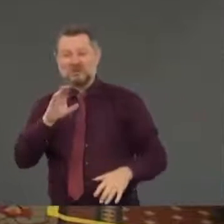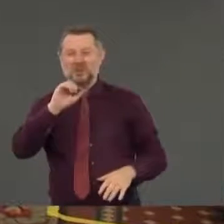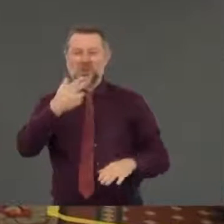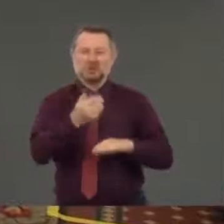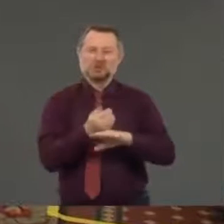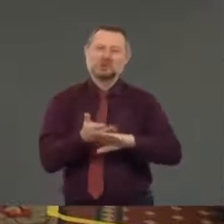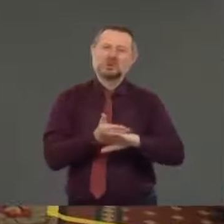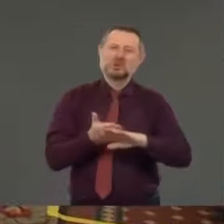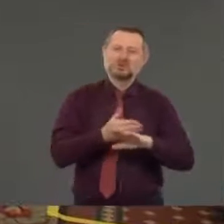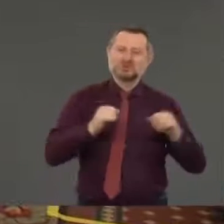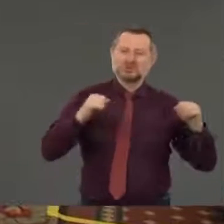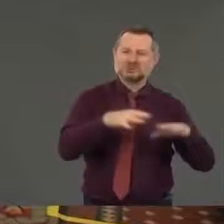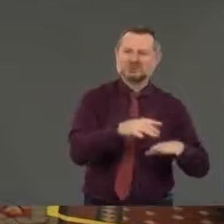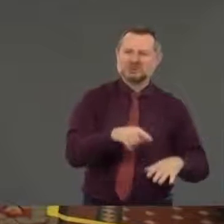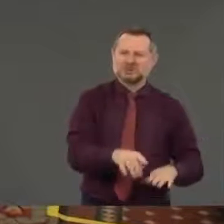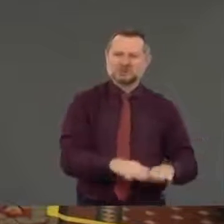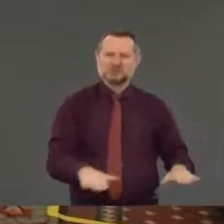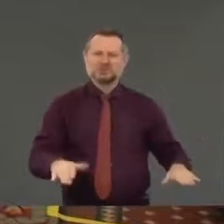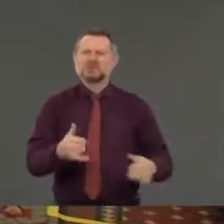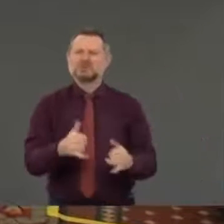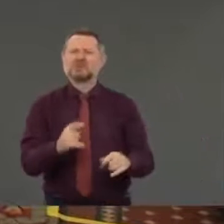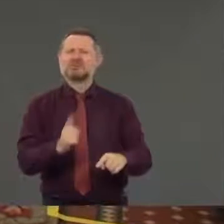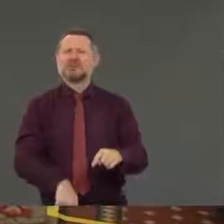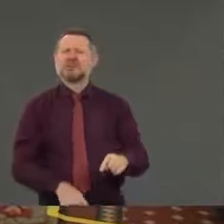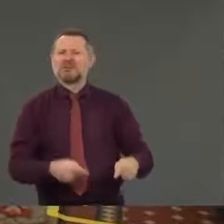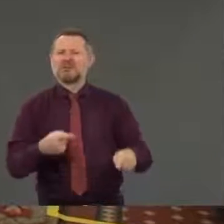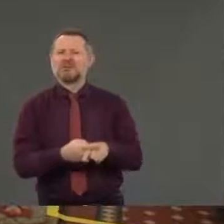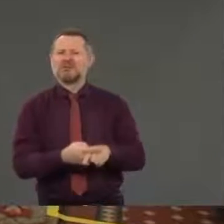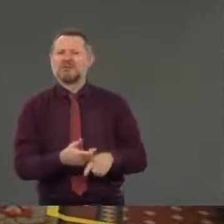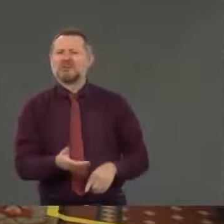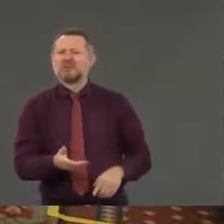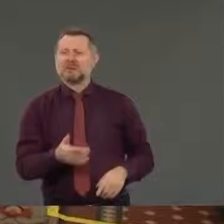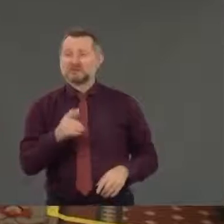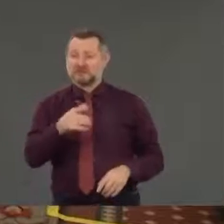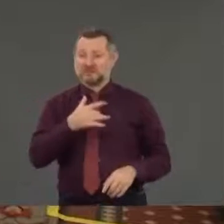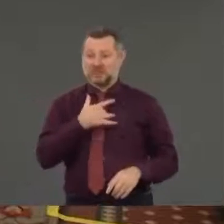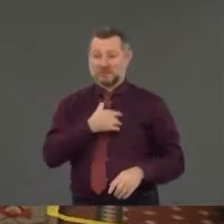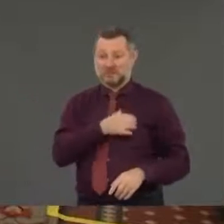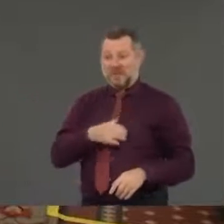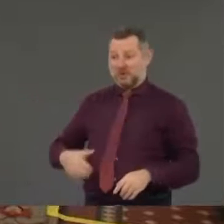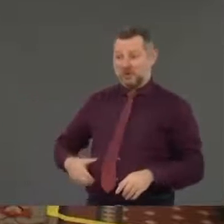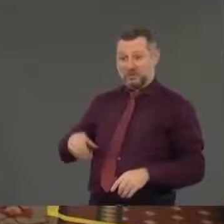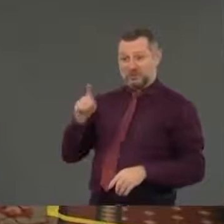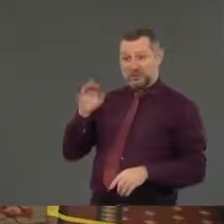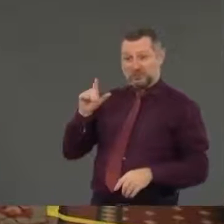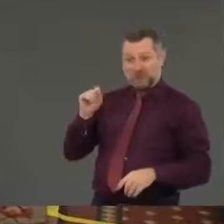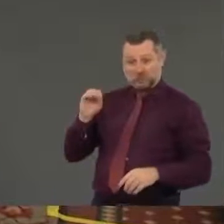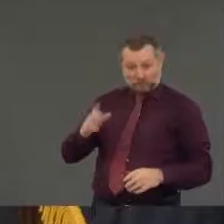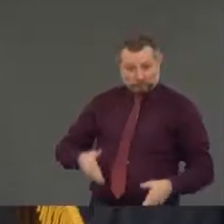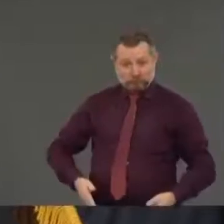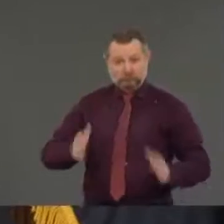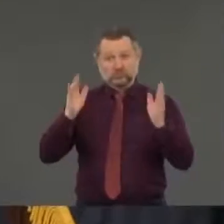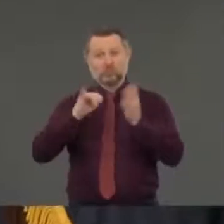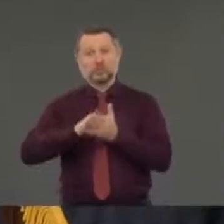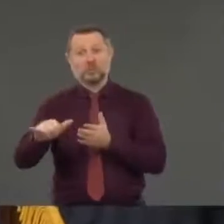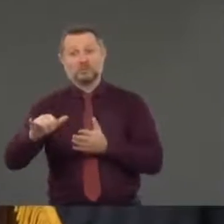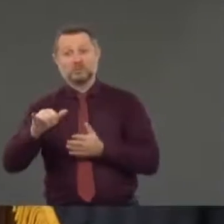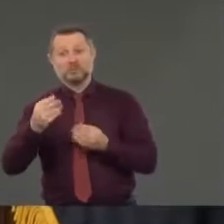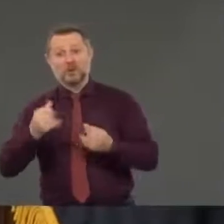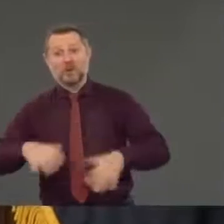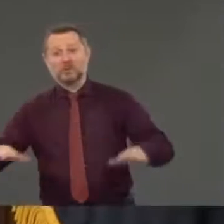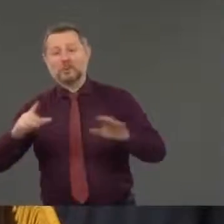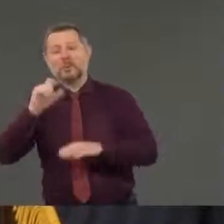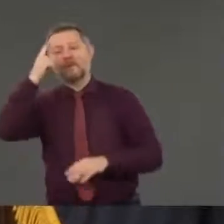be allowed to play? And Mayor de Blasio, do you think that he should open up these city parks, and you do support that? Yeah, playgrounds